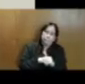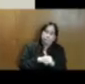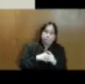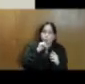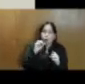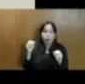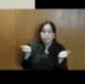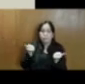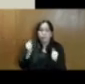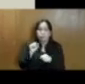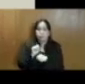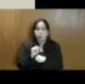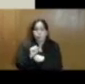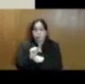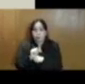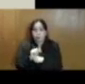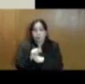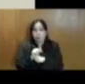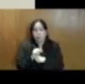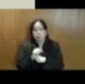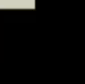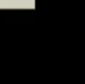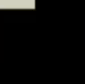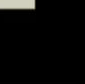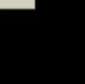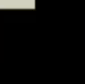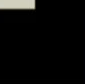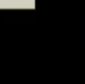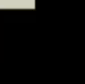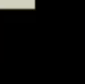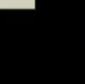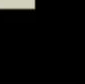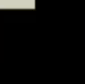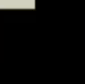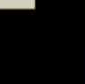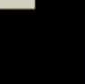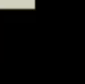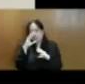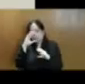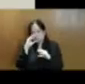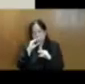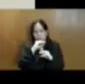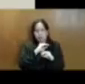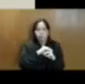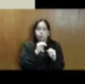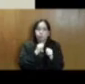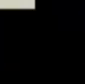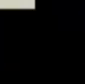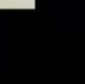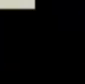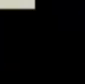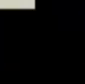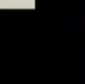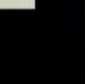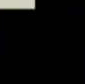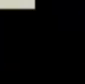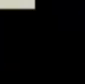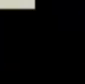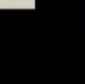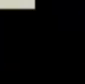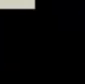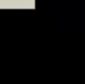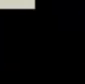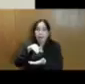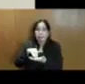options fall significantly. And we see this across the income spectrum. So it's primarily the case with these middle income jobs, but we do